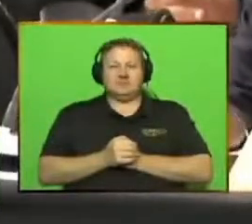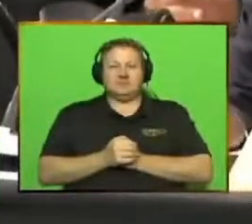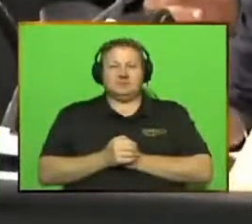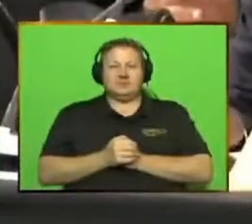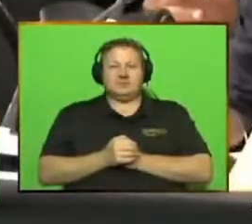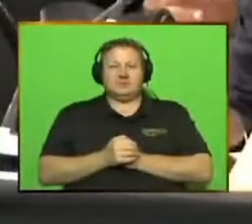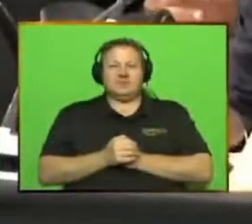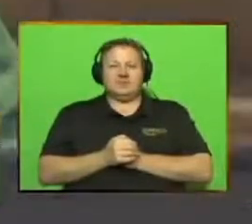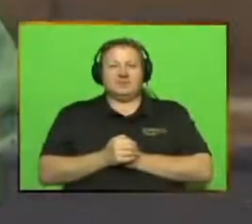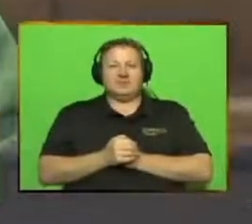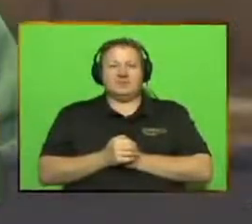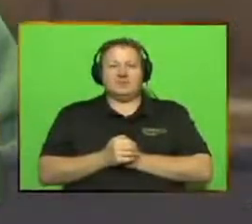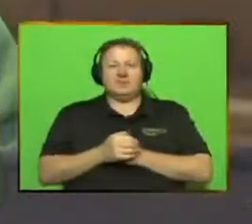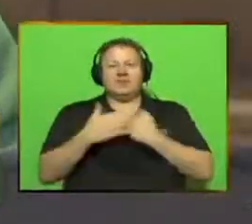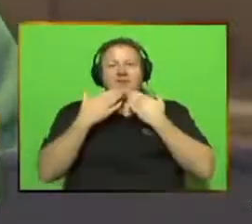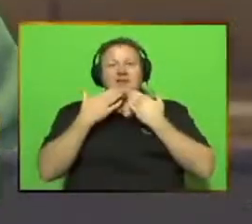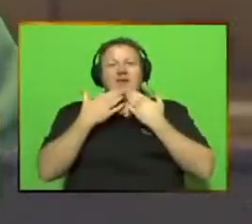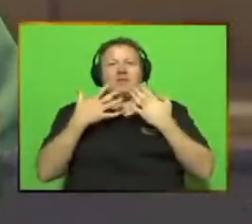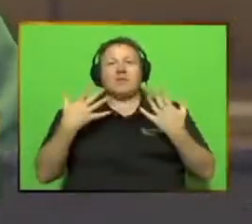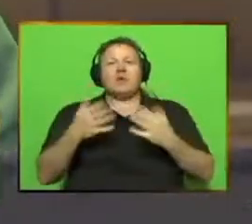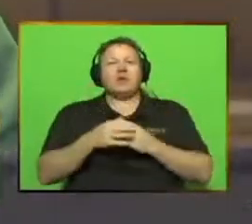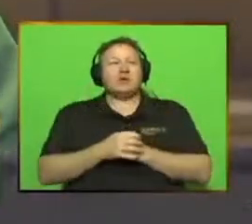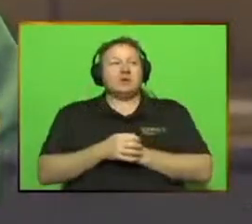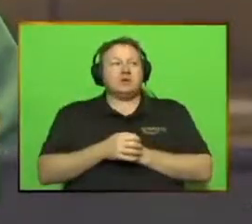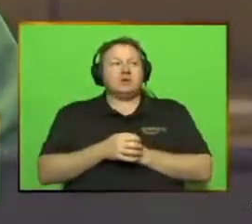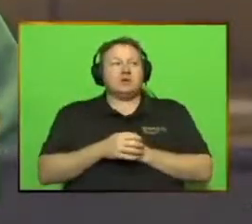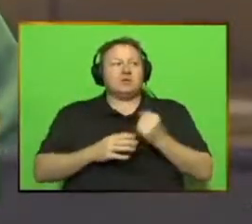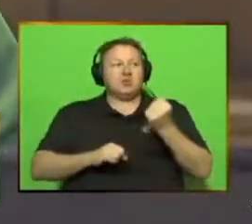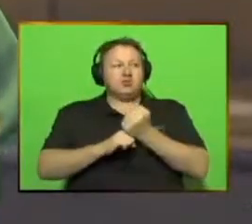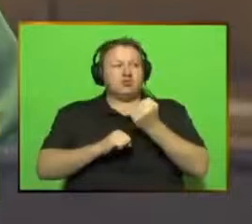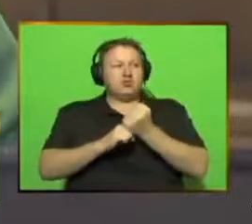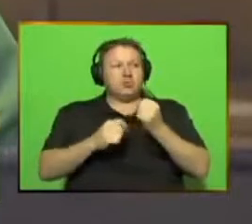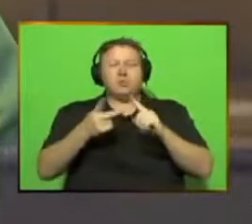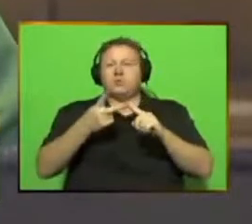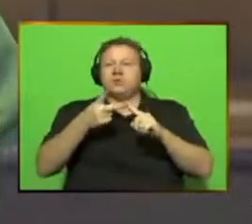Thank you very much. Is there a seconder?